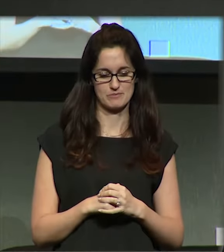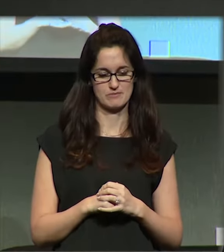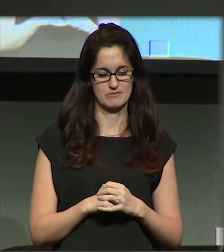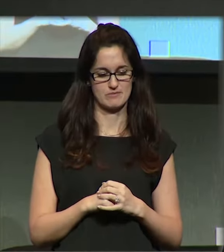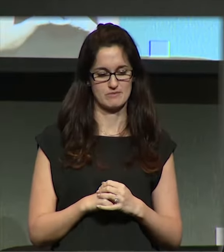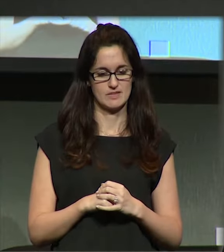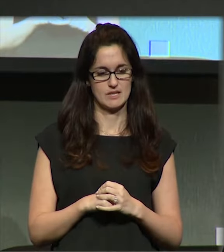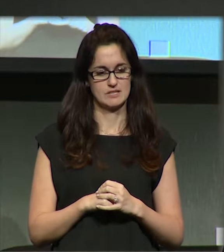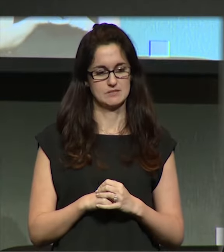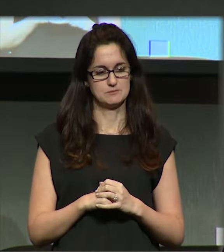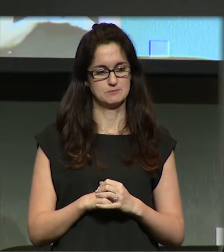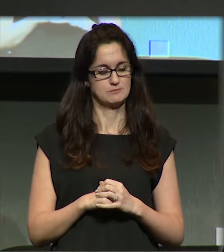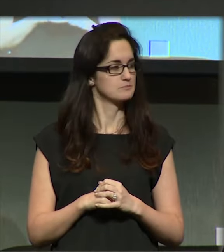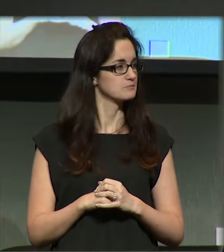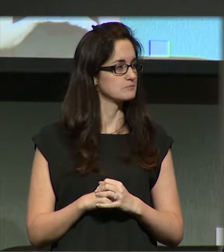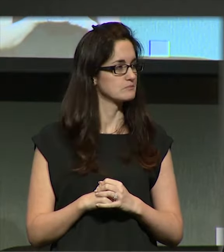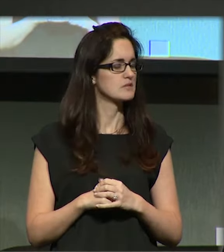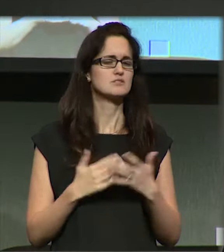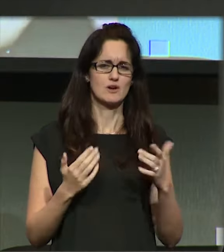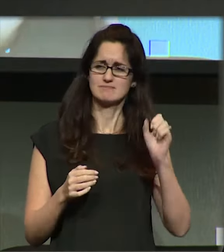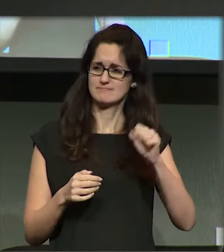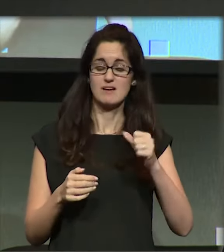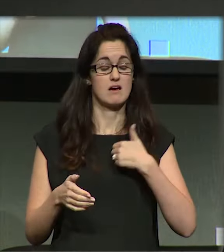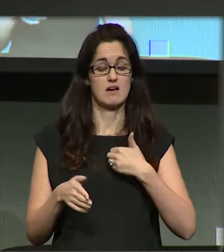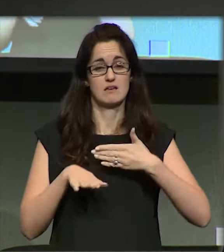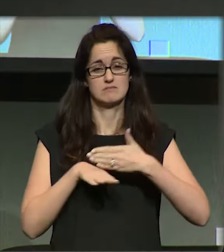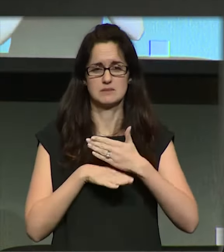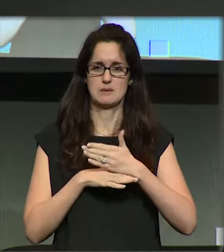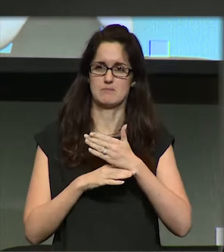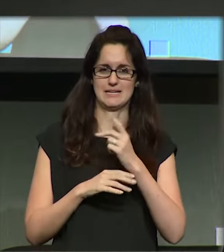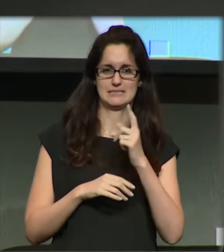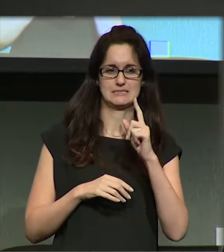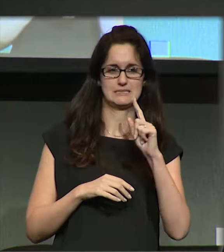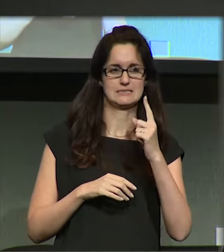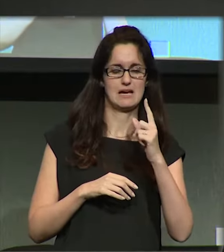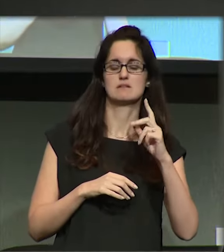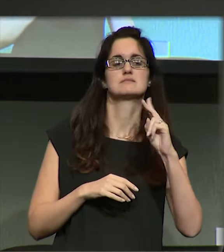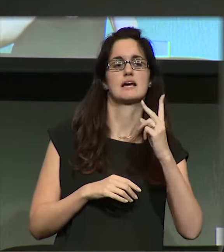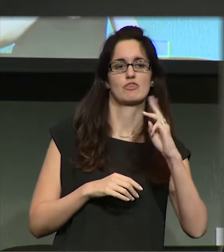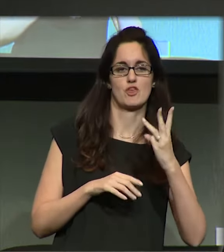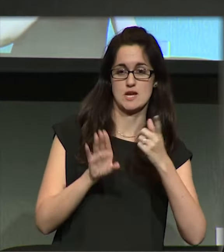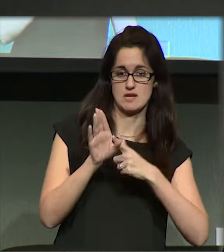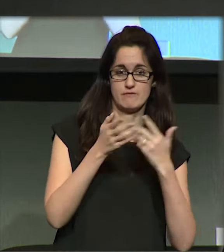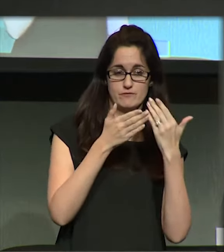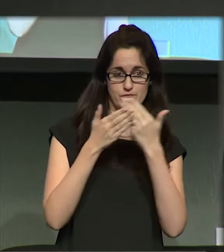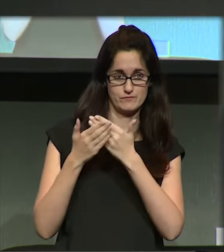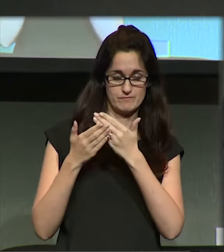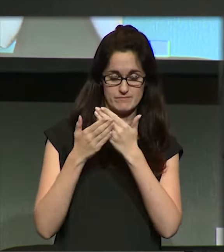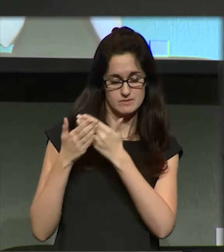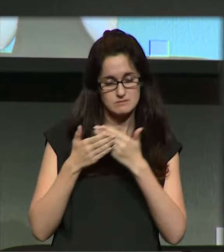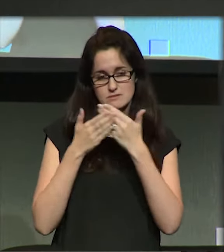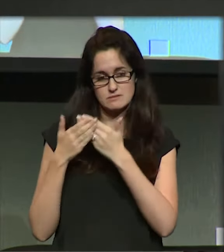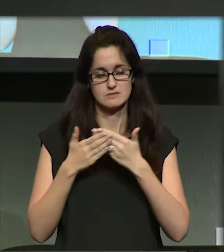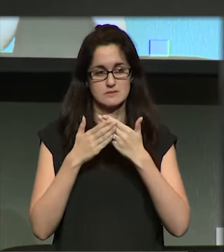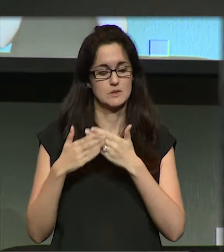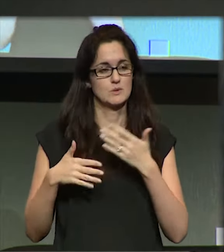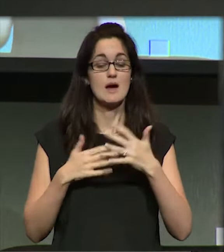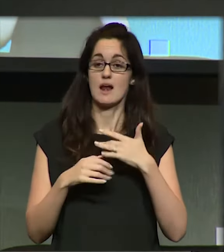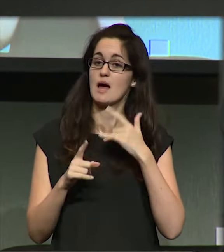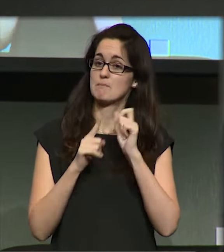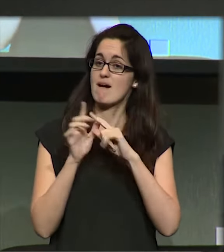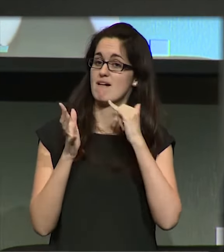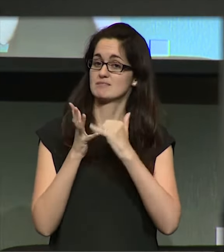So I worked really hard in the last 2 years, and I passed everything, and passed very well, by the